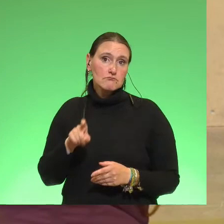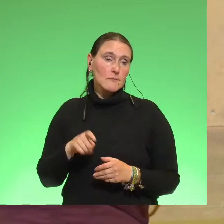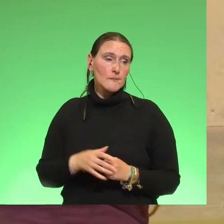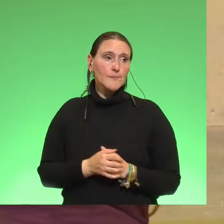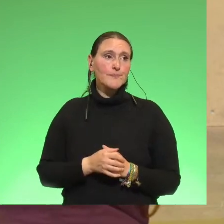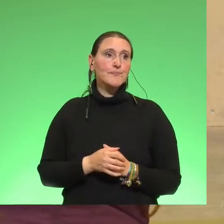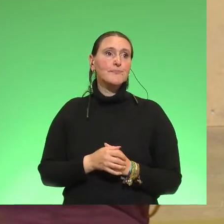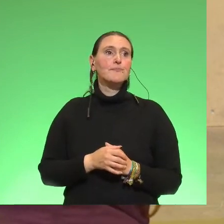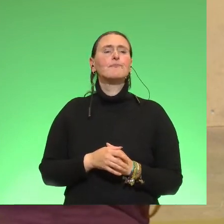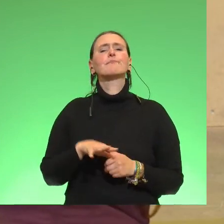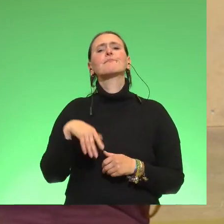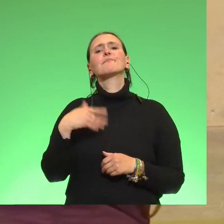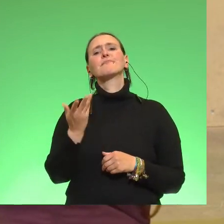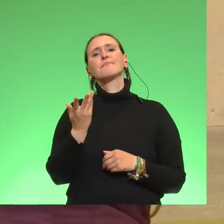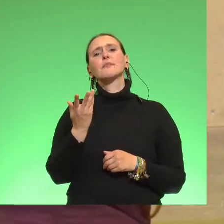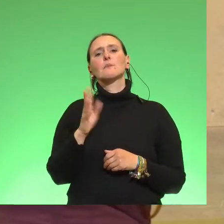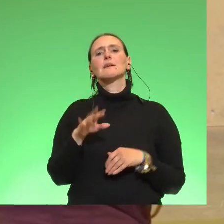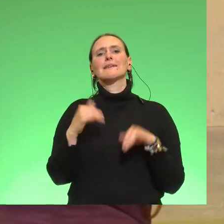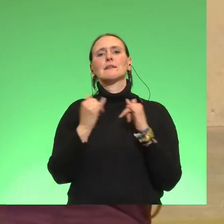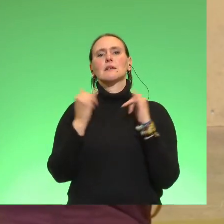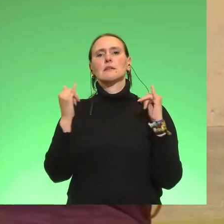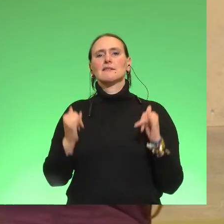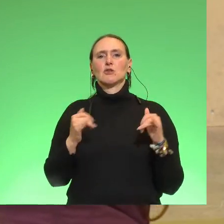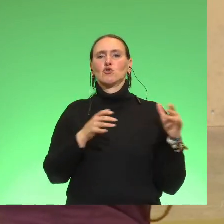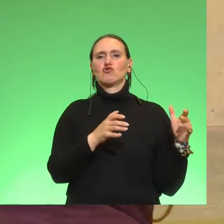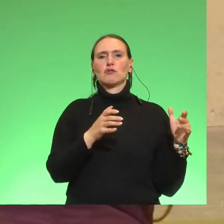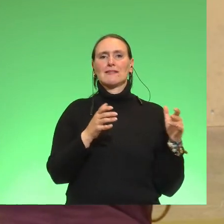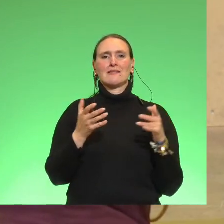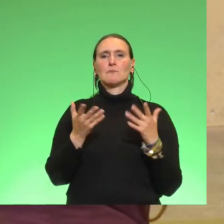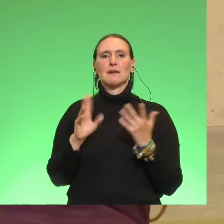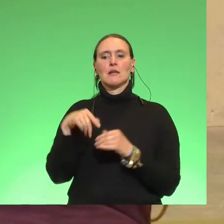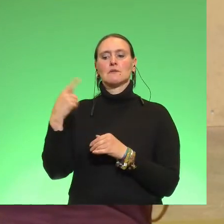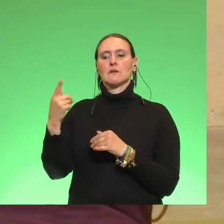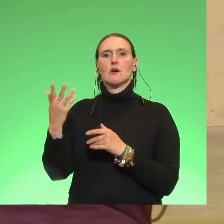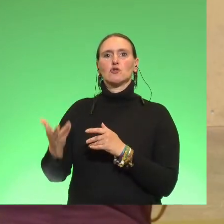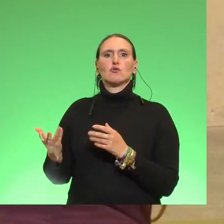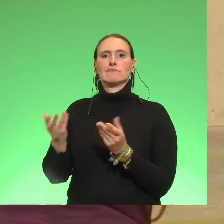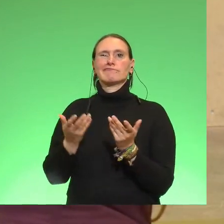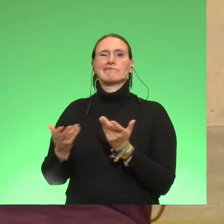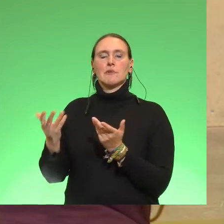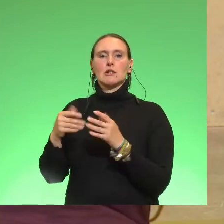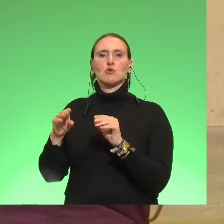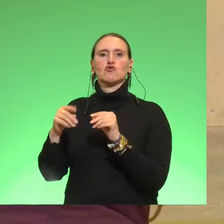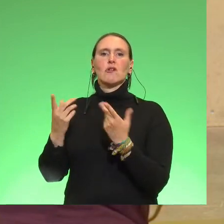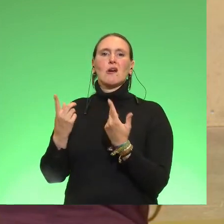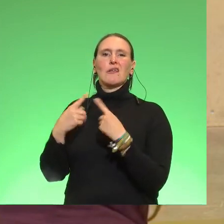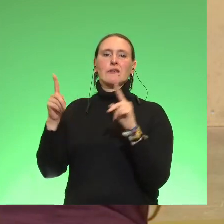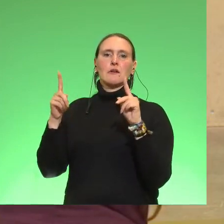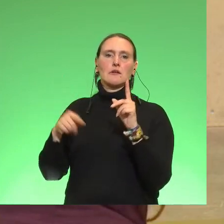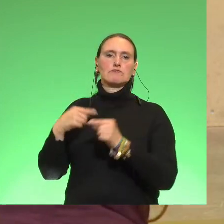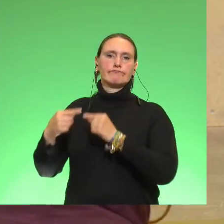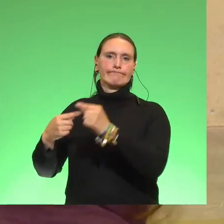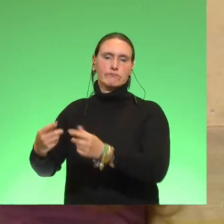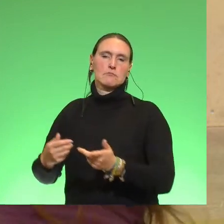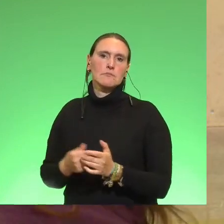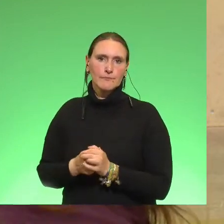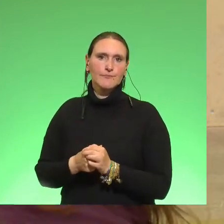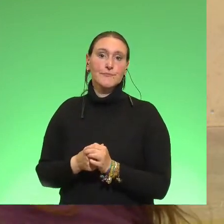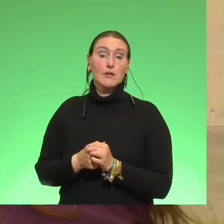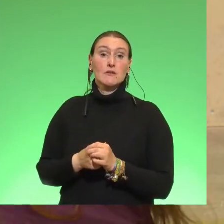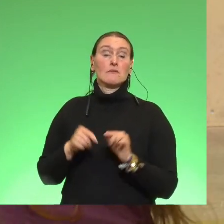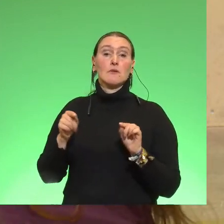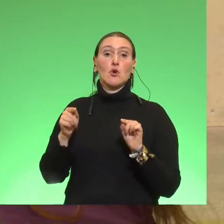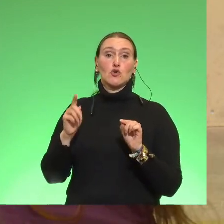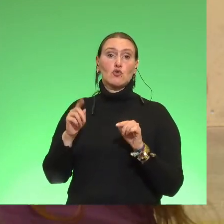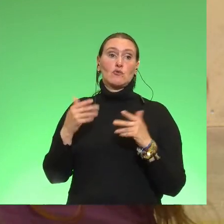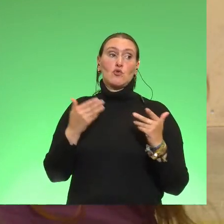it's another use of the institution, that's for sure. It's a very, very different use of the institution, and maybe that's the maximum of answer